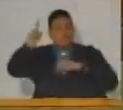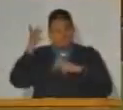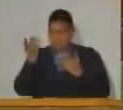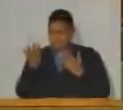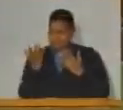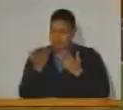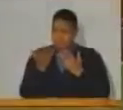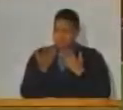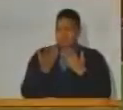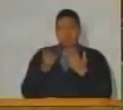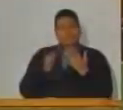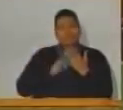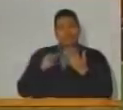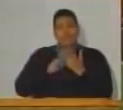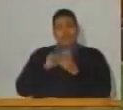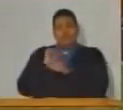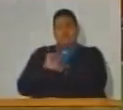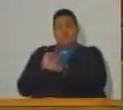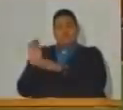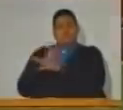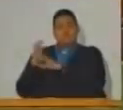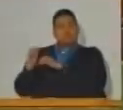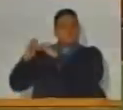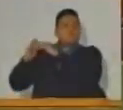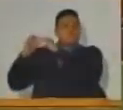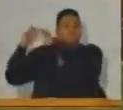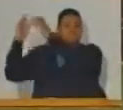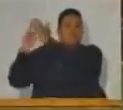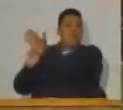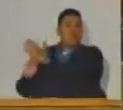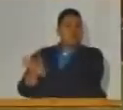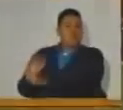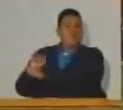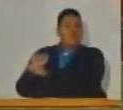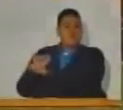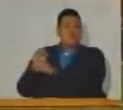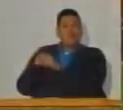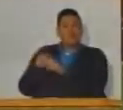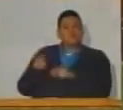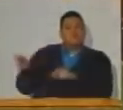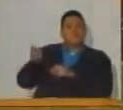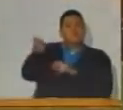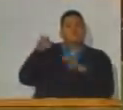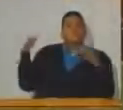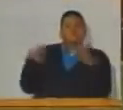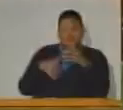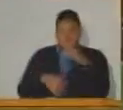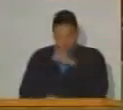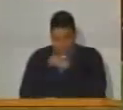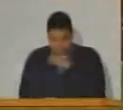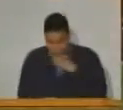seasonality, self-employment, and contract work in the tourism industry.